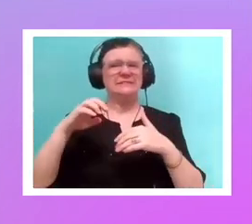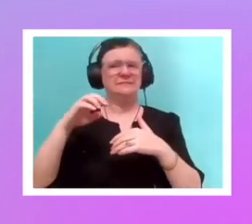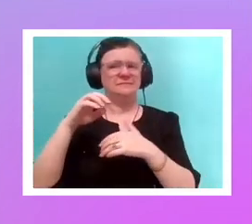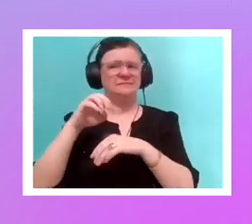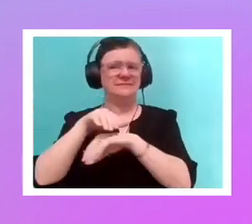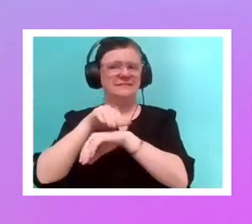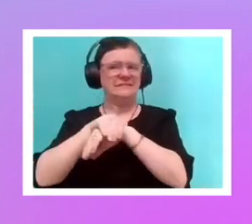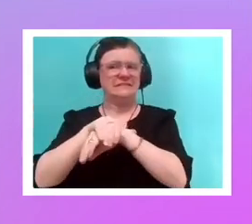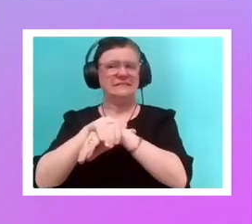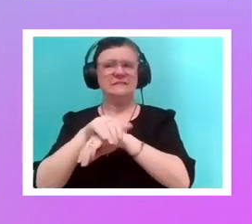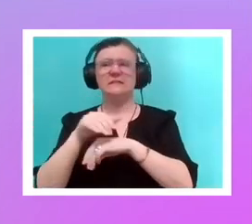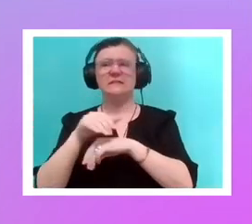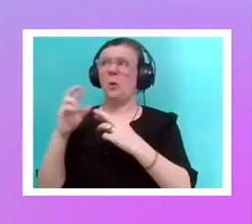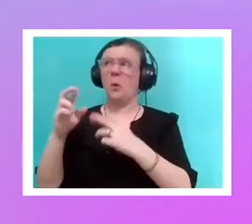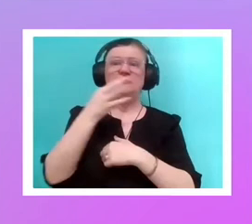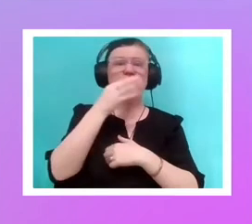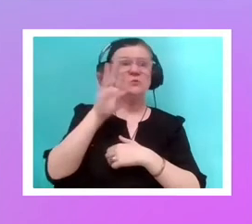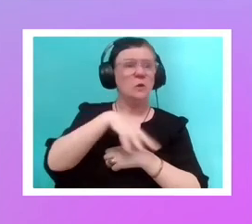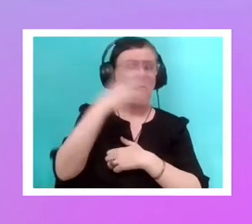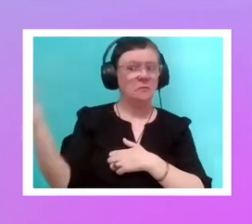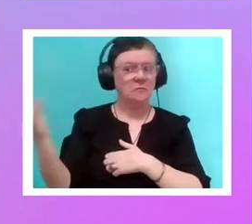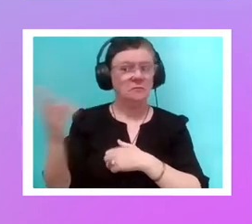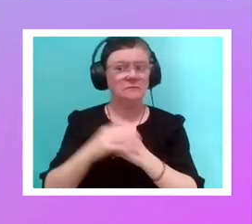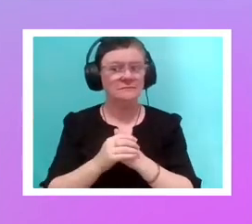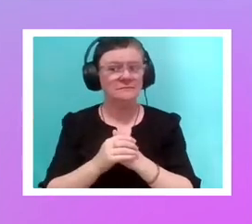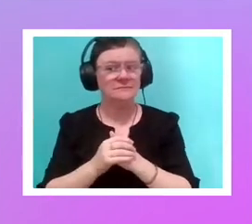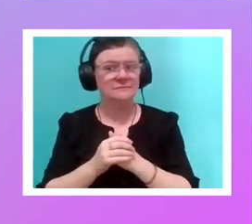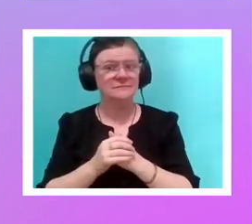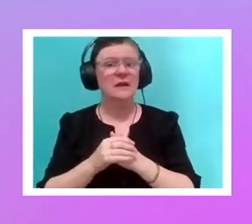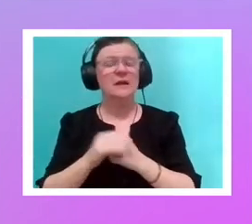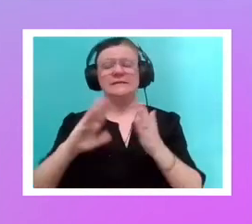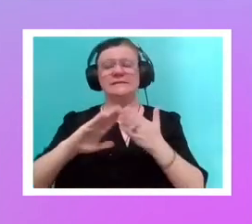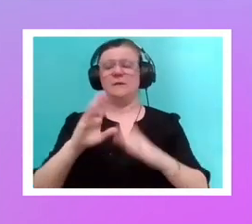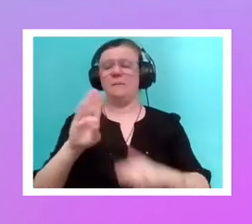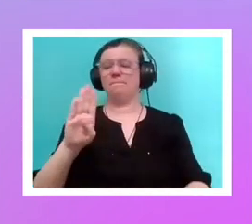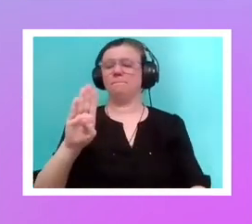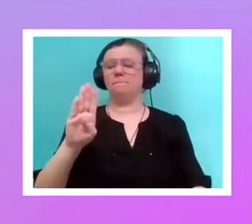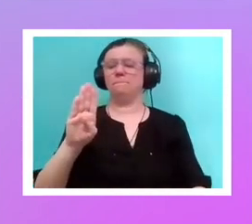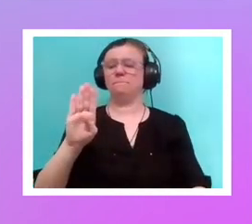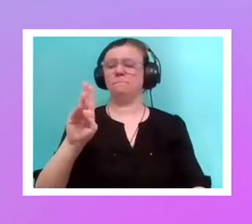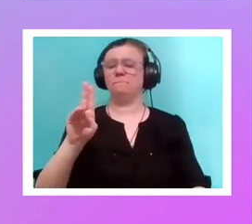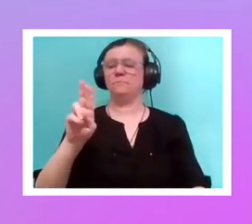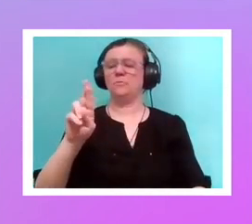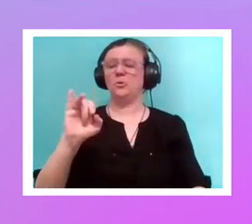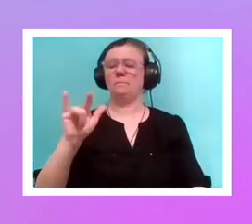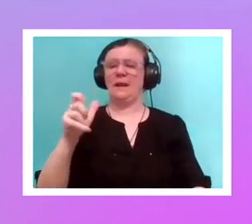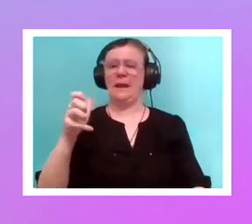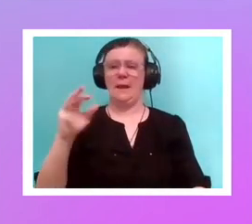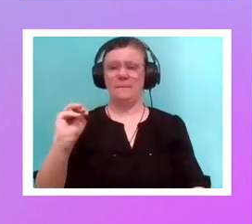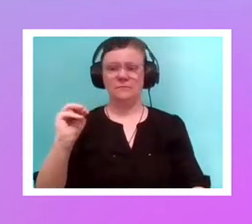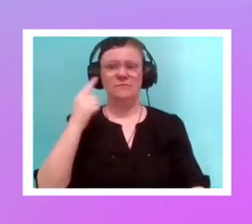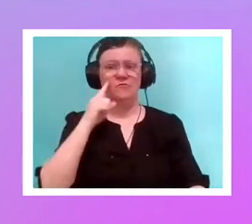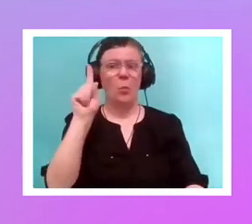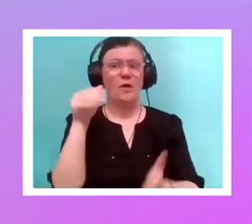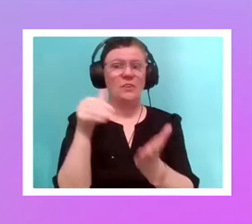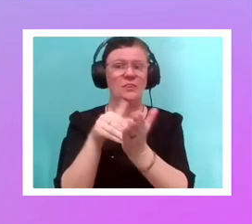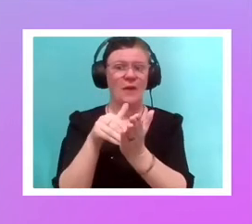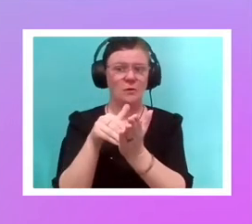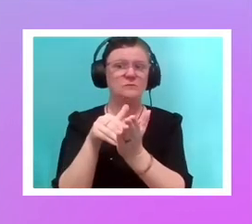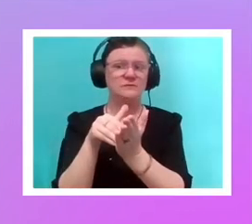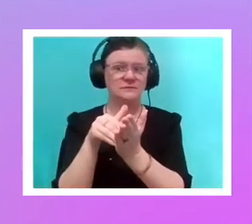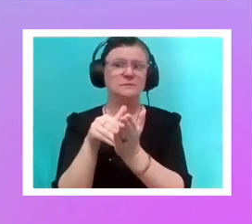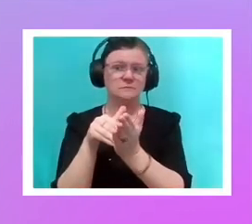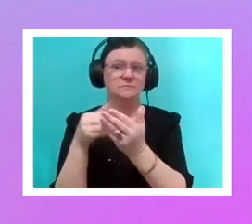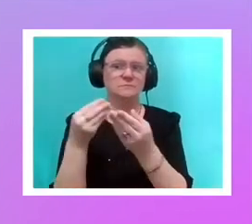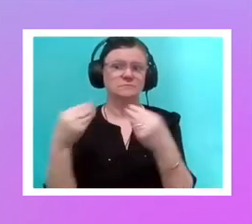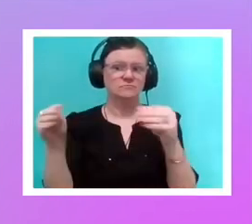this afternoon, which has been lovely. If you haven't heard of Birmingham before, it's famous for being the city of a thousand trades. Ozzy Osbourne, I'm sure you've heard